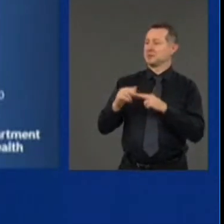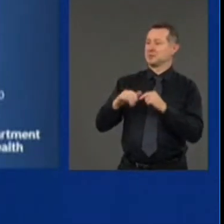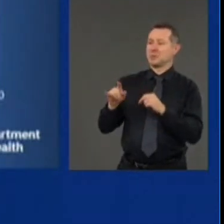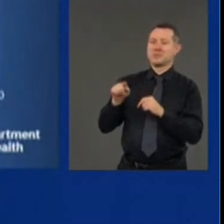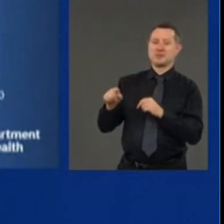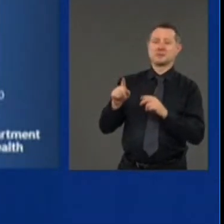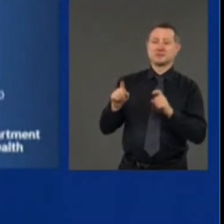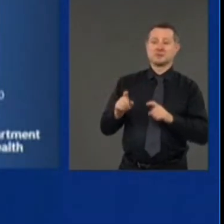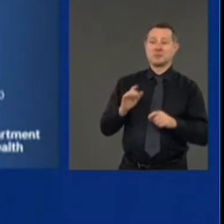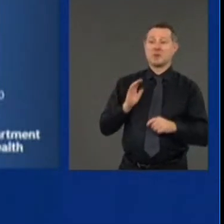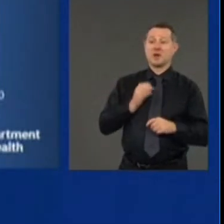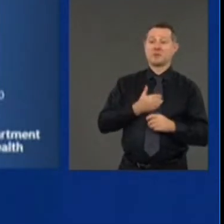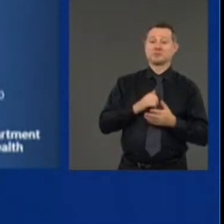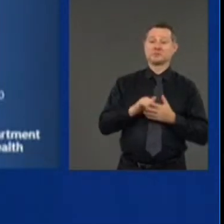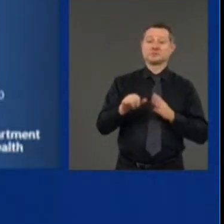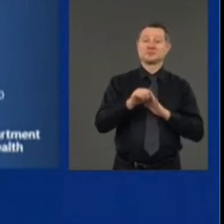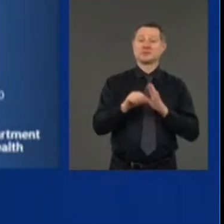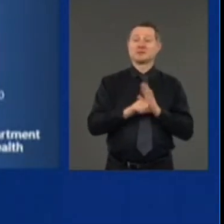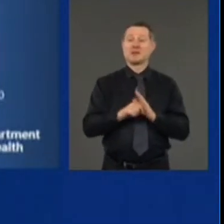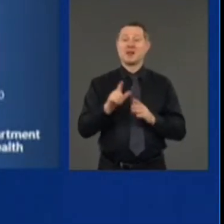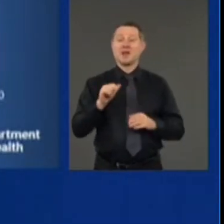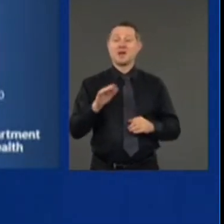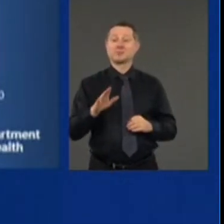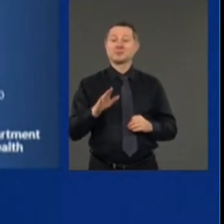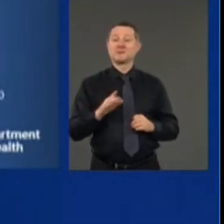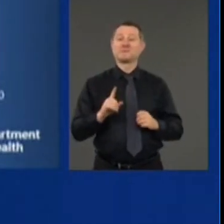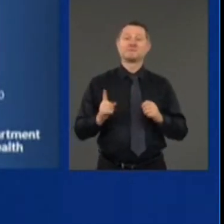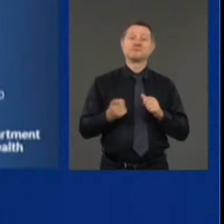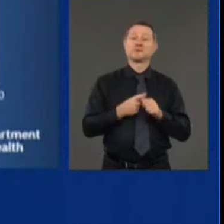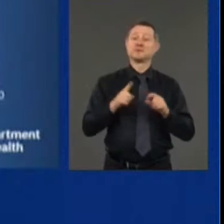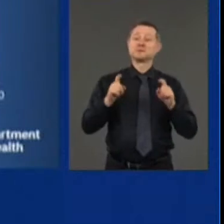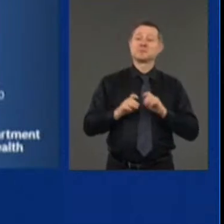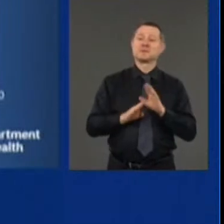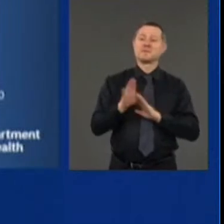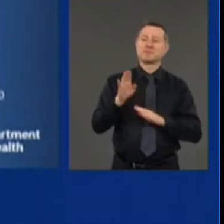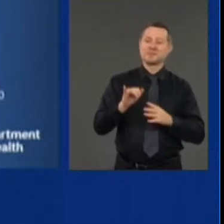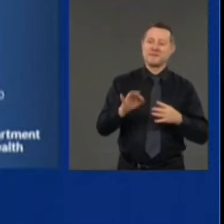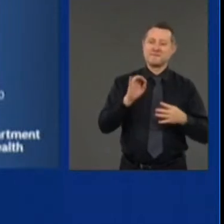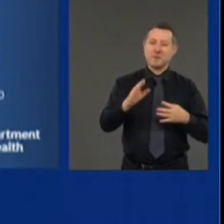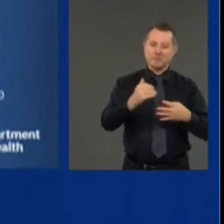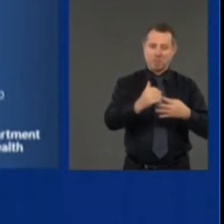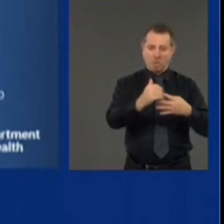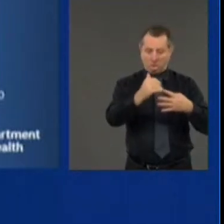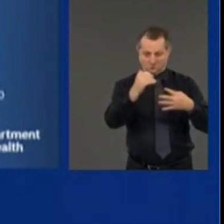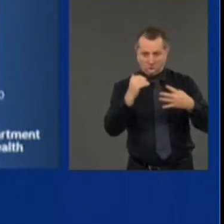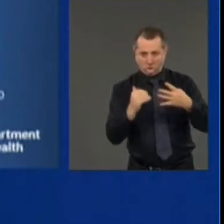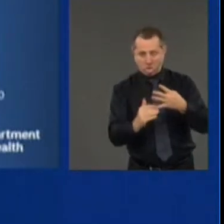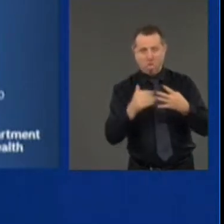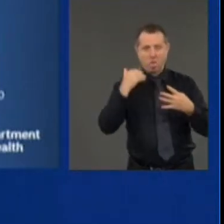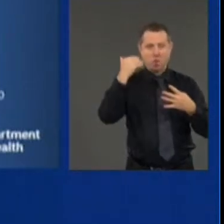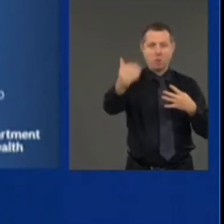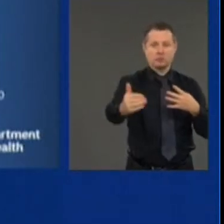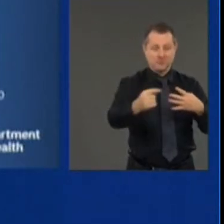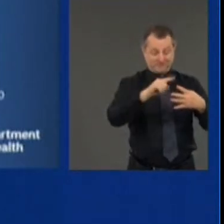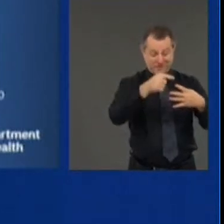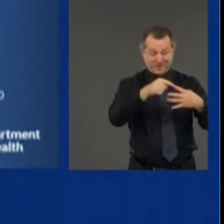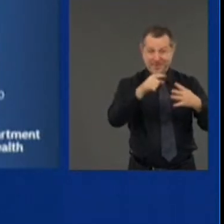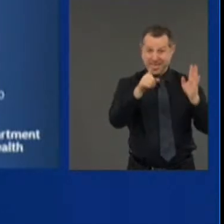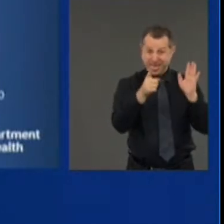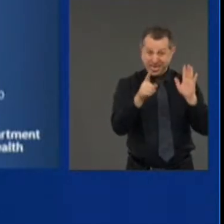Laboratory developed the first test for COVID, and that was actually on February 29th. That was the first in the nation, the first test outside of